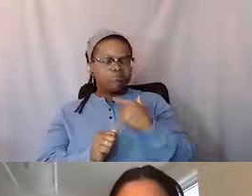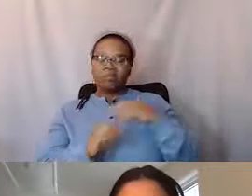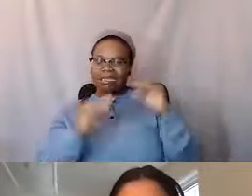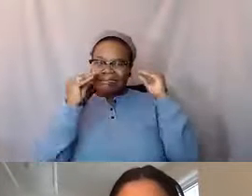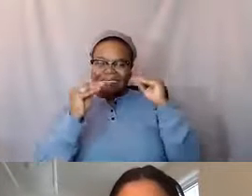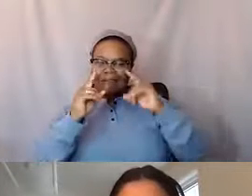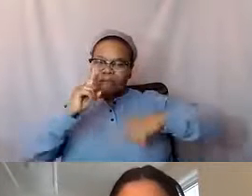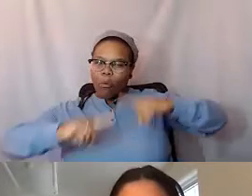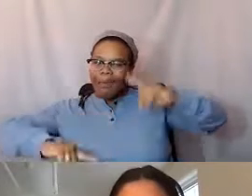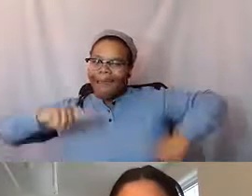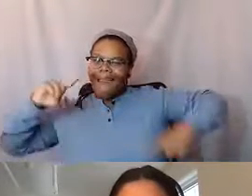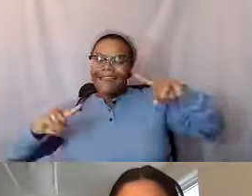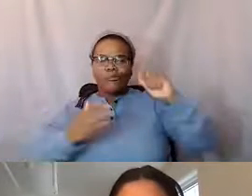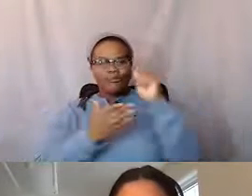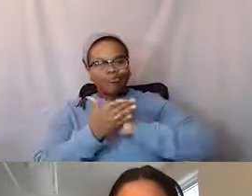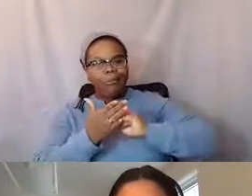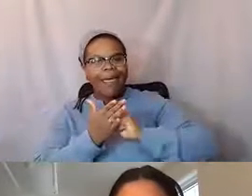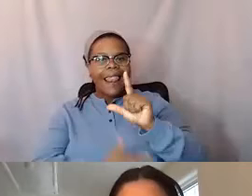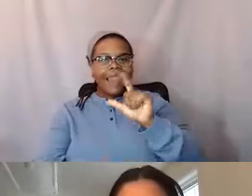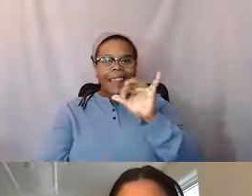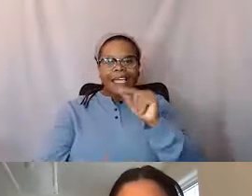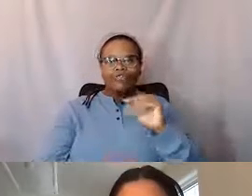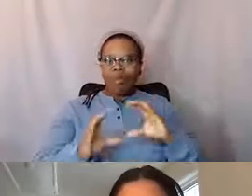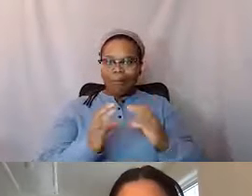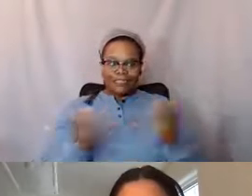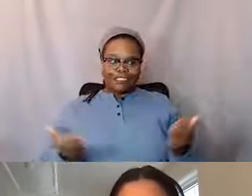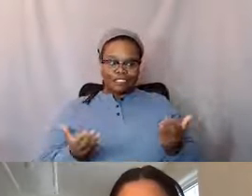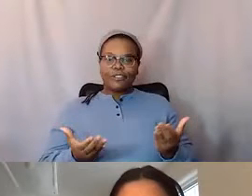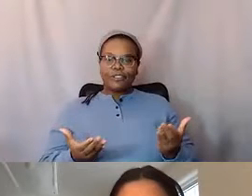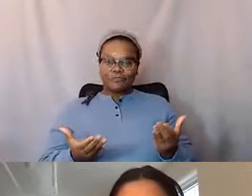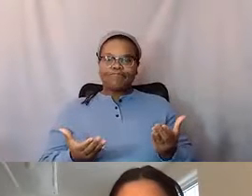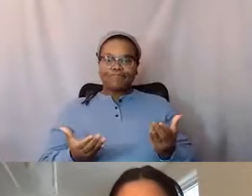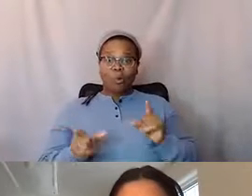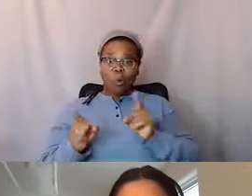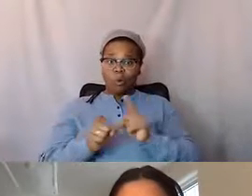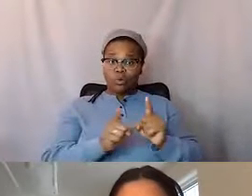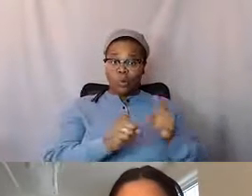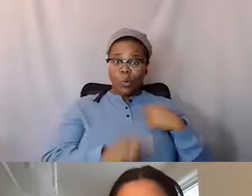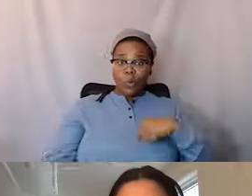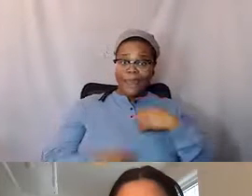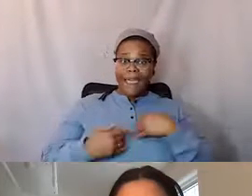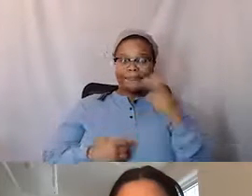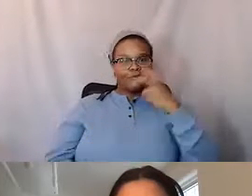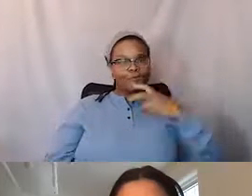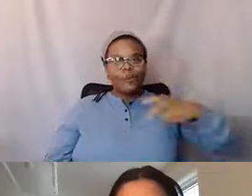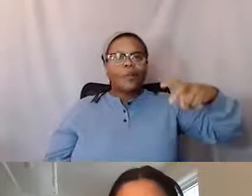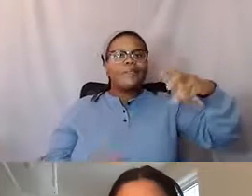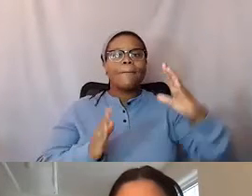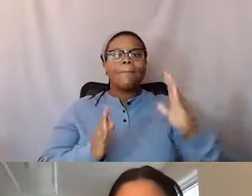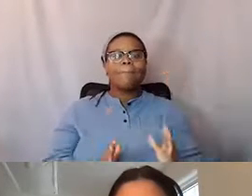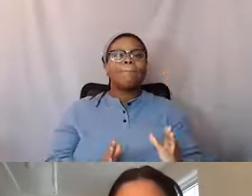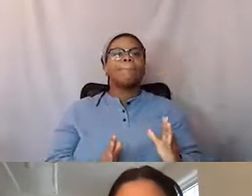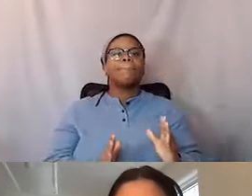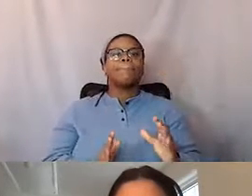variety of different writing and literature courses over here. We also have a tourism